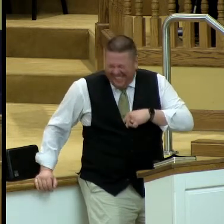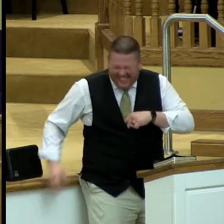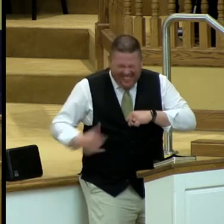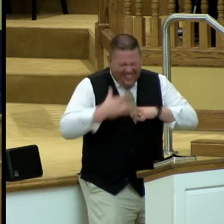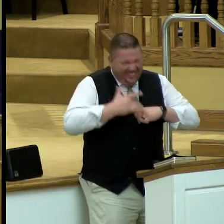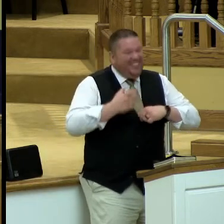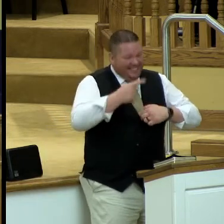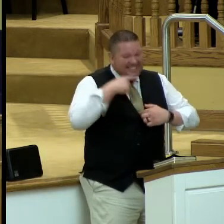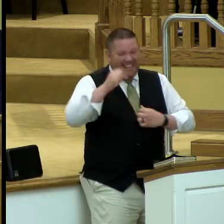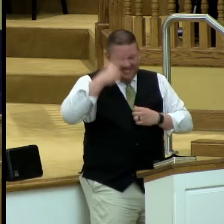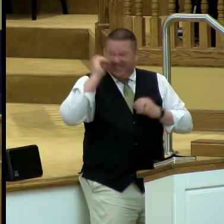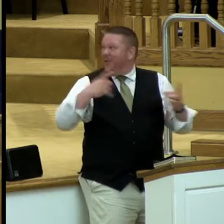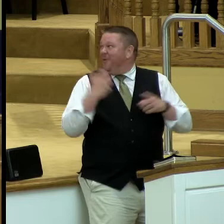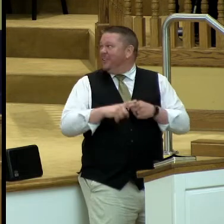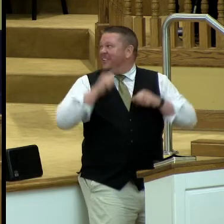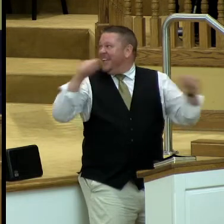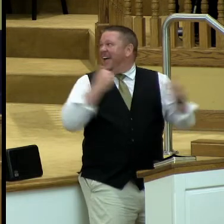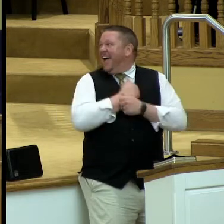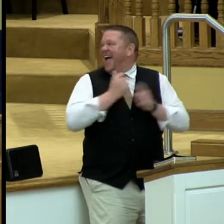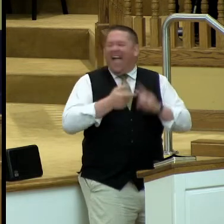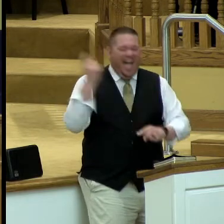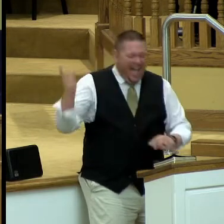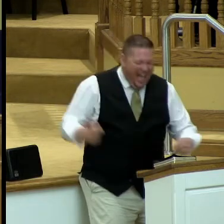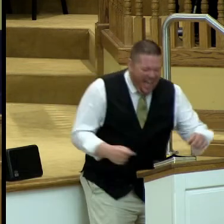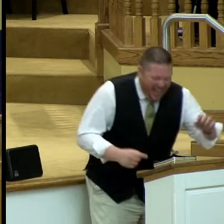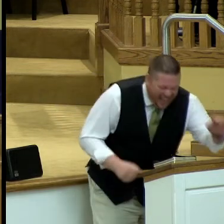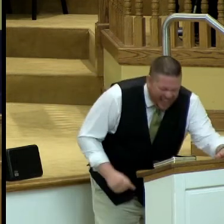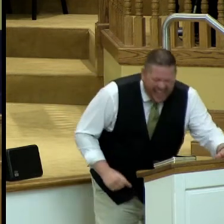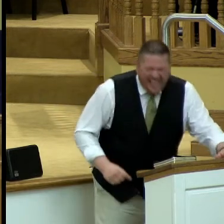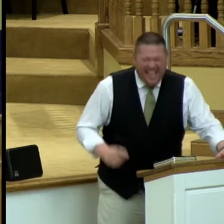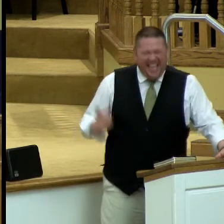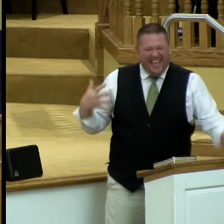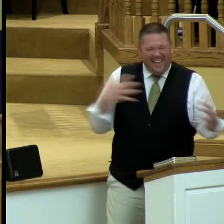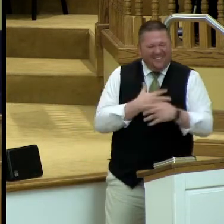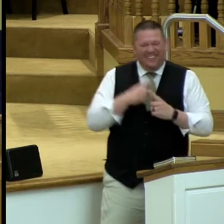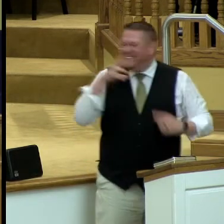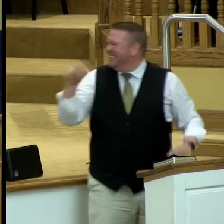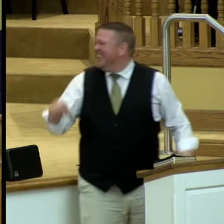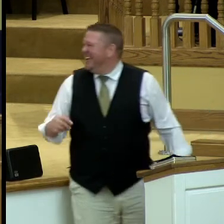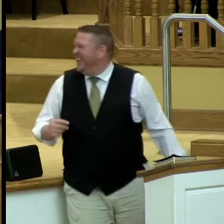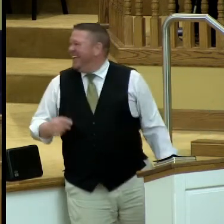And usually they say yes, because no one wants to deny a hug from me.